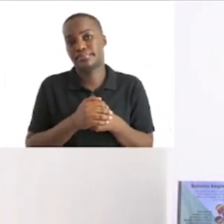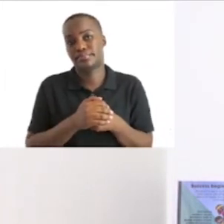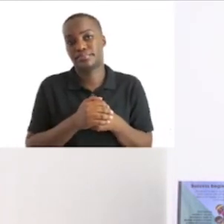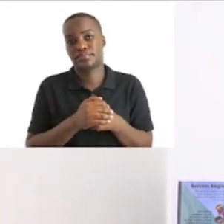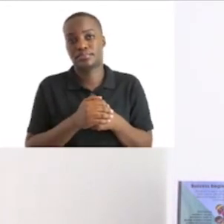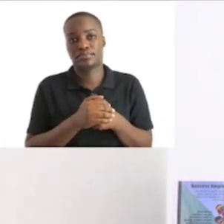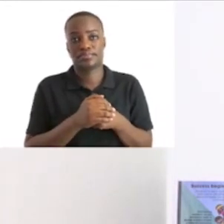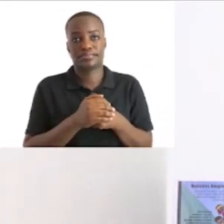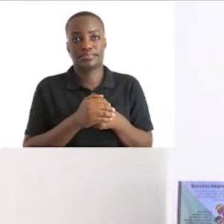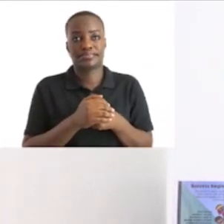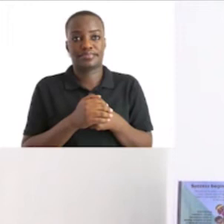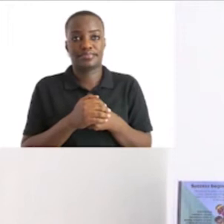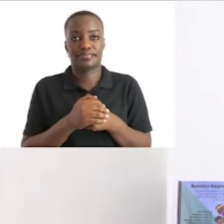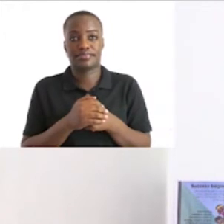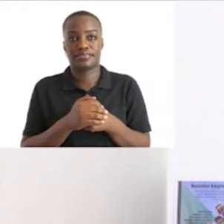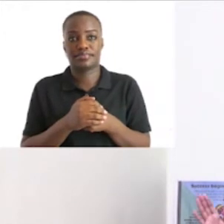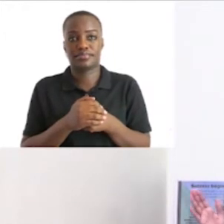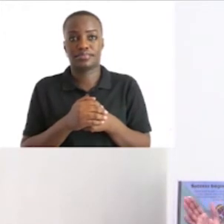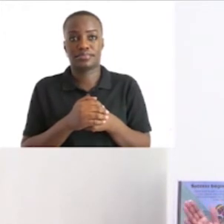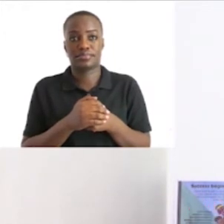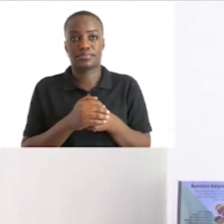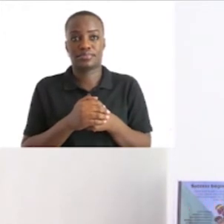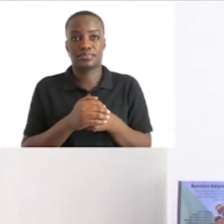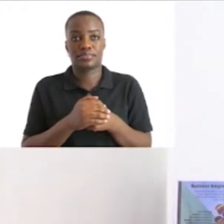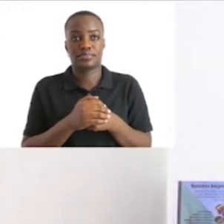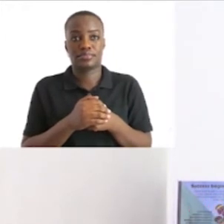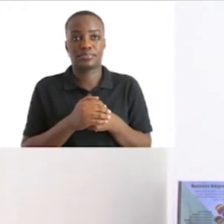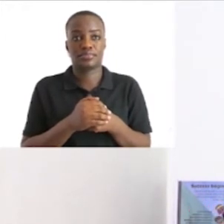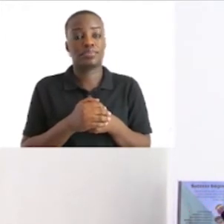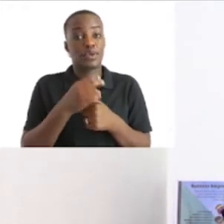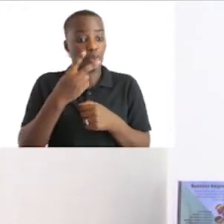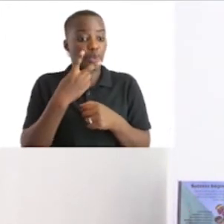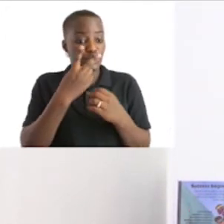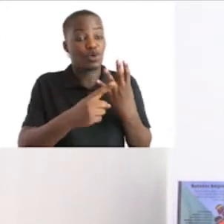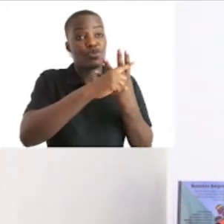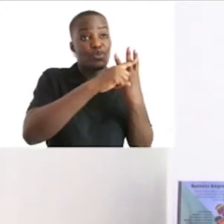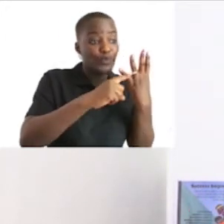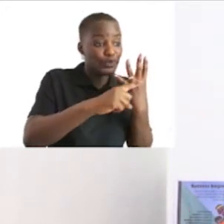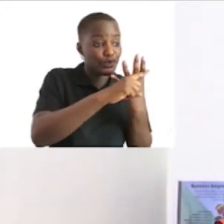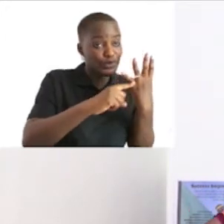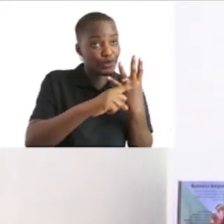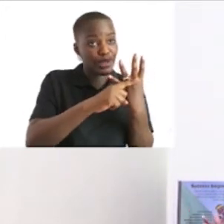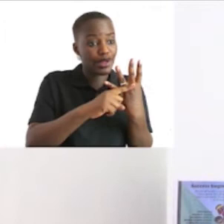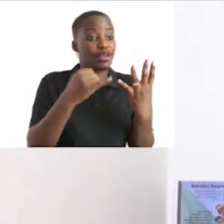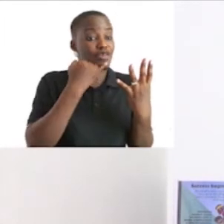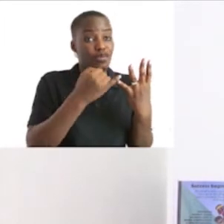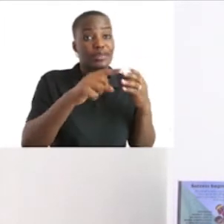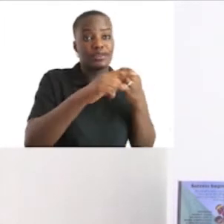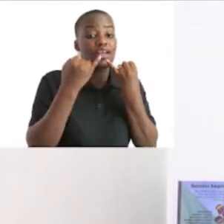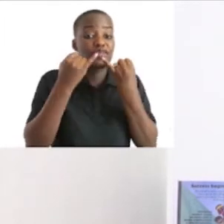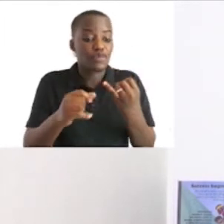And there you have it. We have taken what we have seen from Nevada's survey on